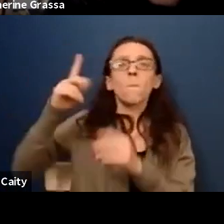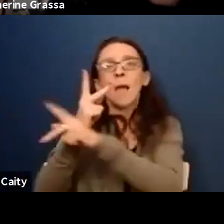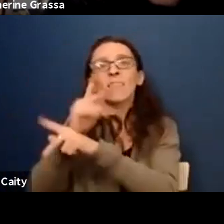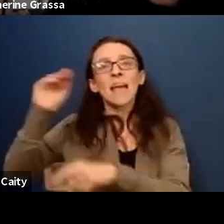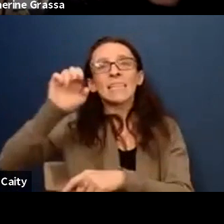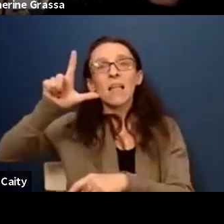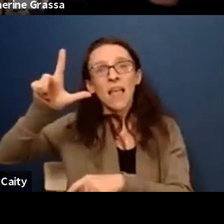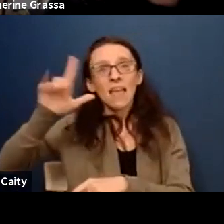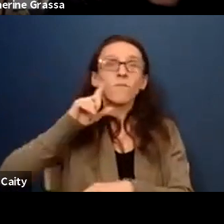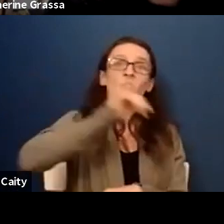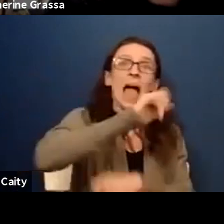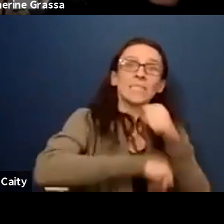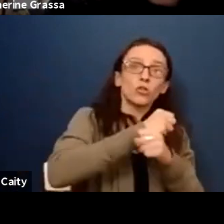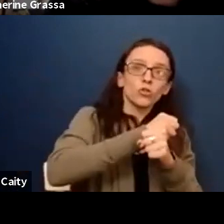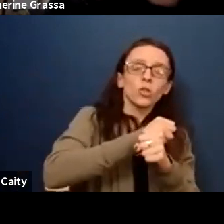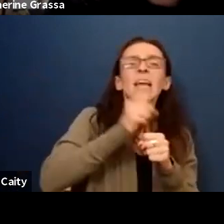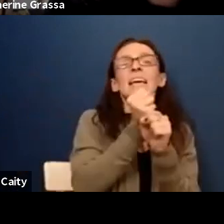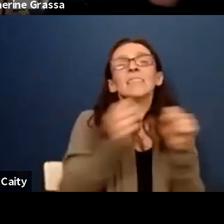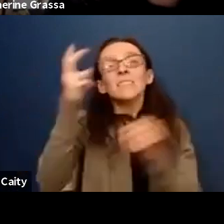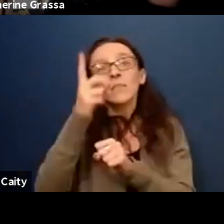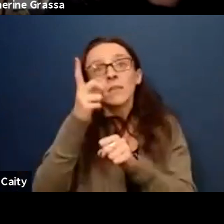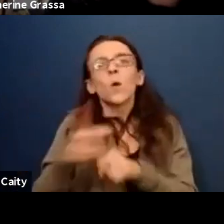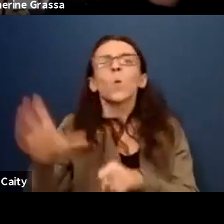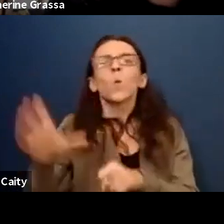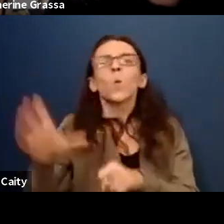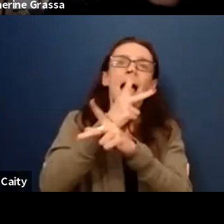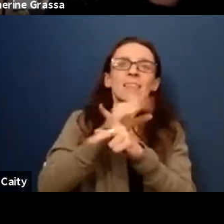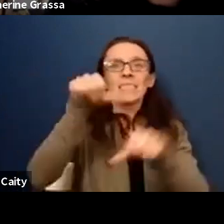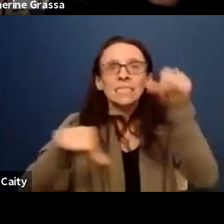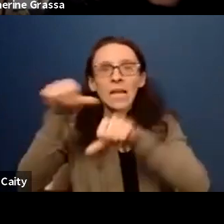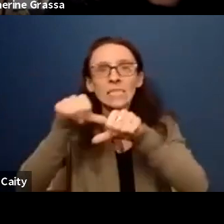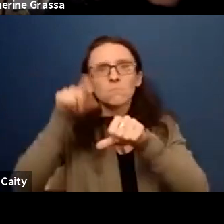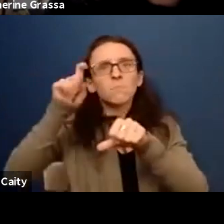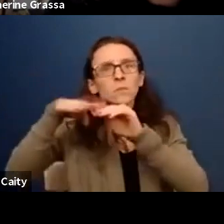and science. Maybe it's